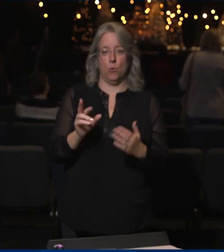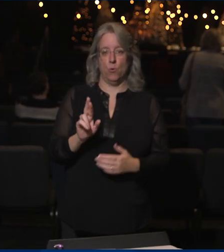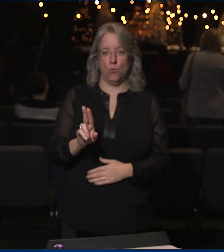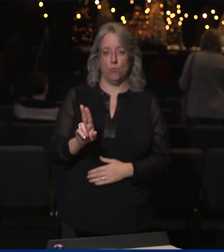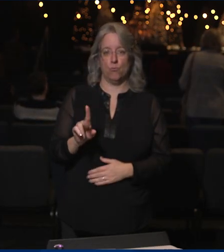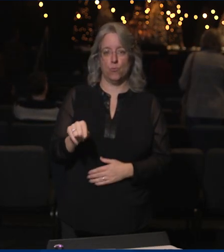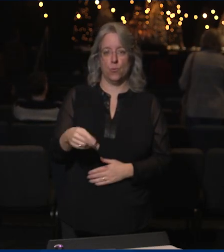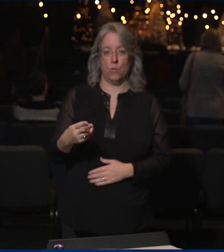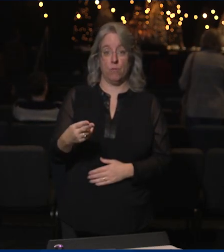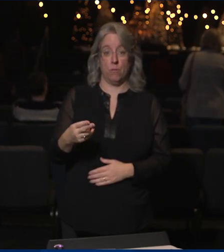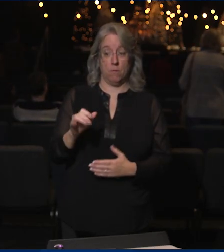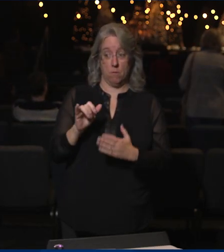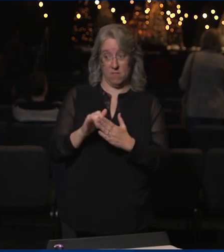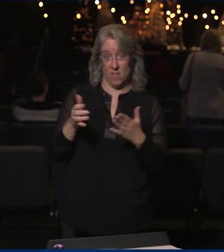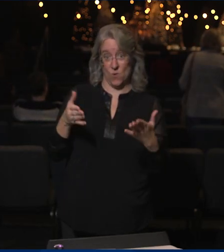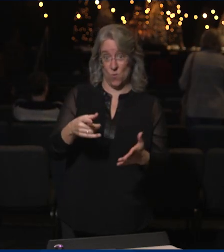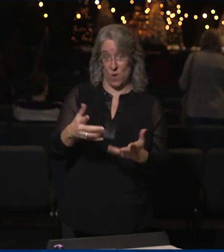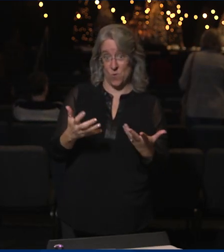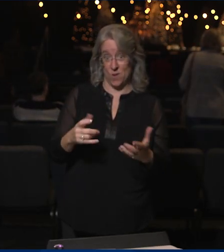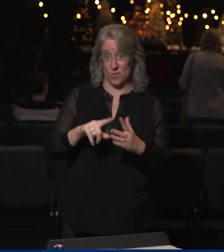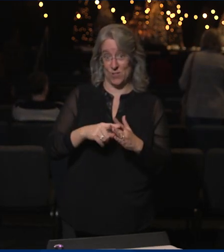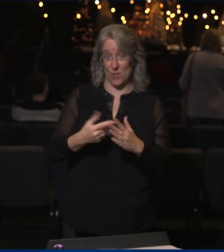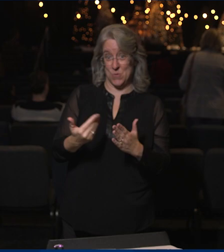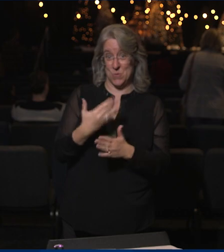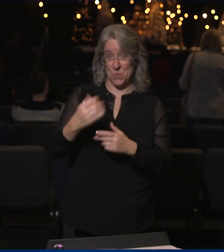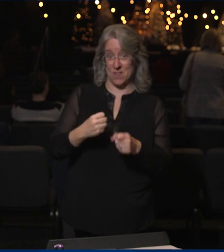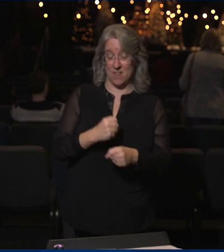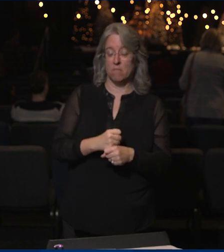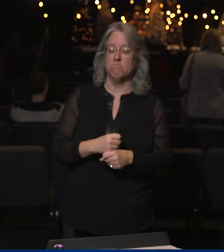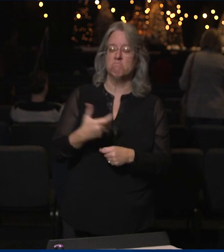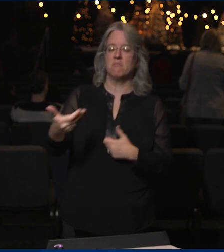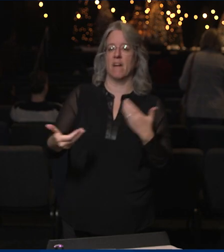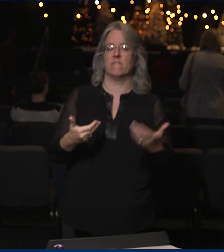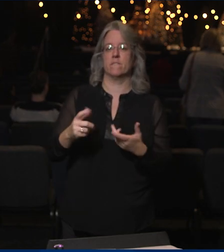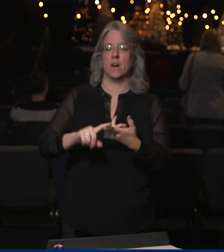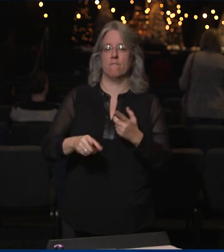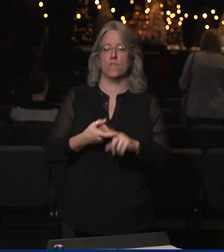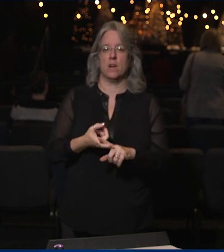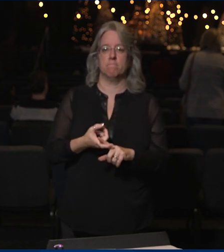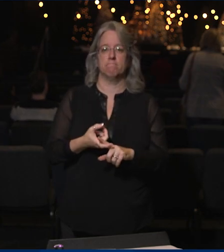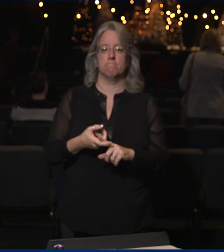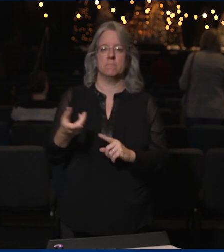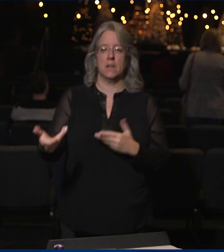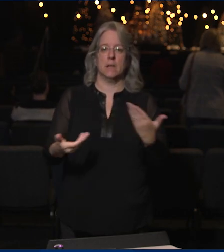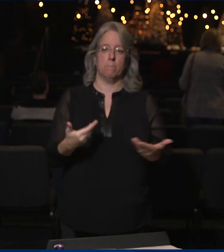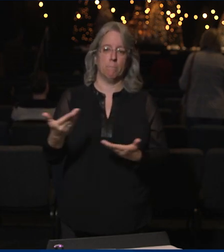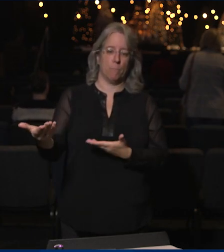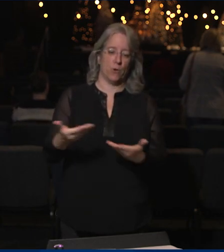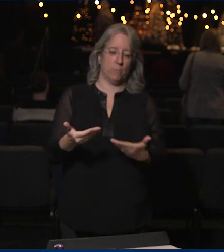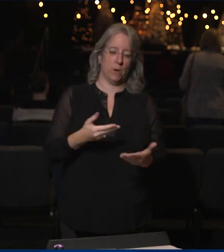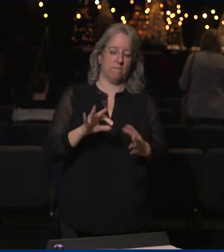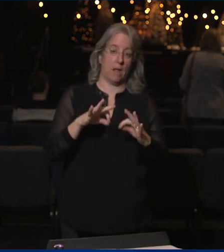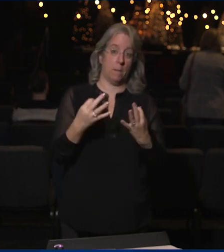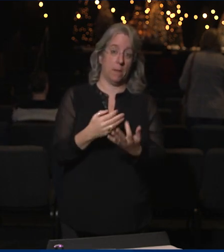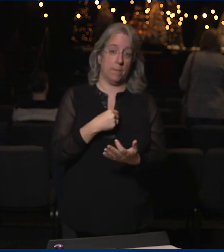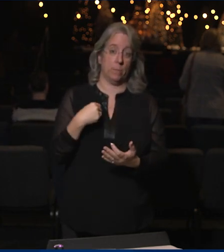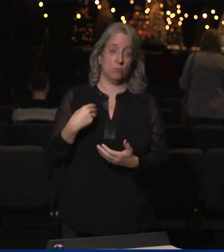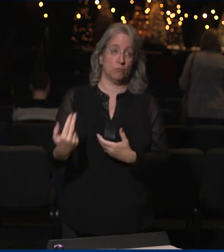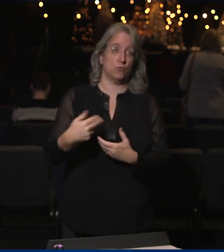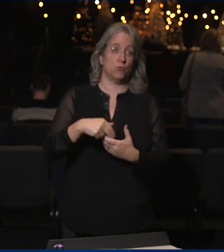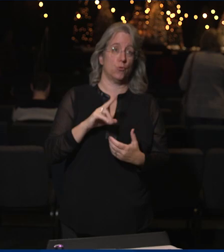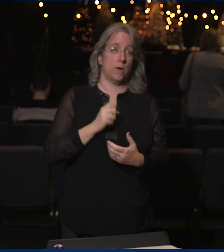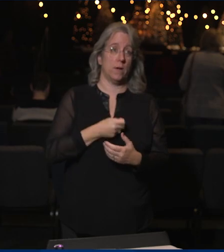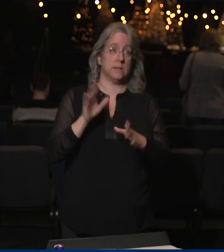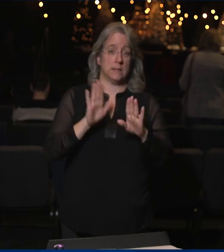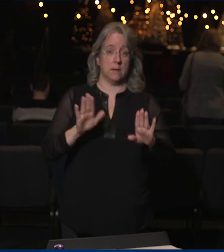if that's a way that you'd like to start the new year, please invite a friend, bring some family members, and join us on Sunday. Let's pray, and